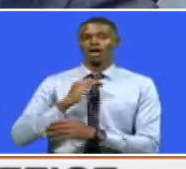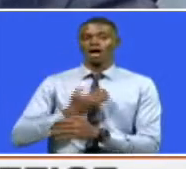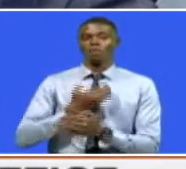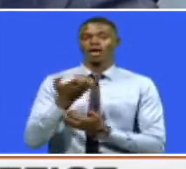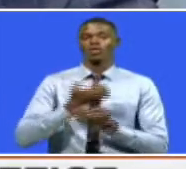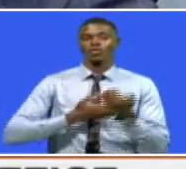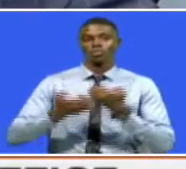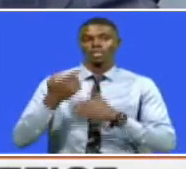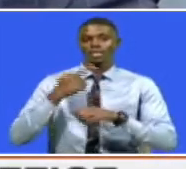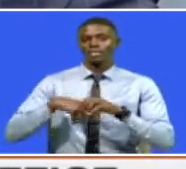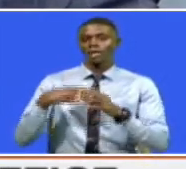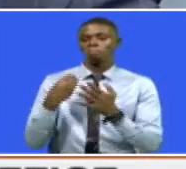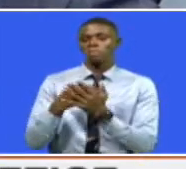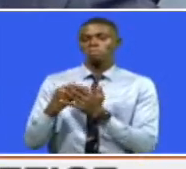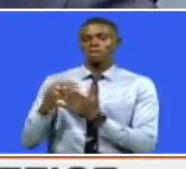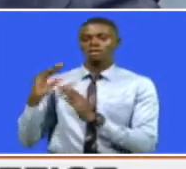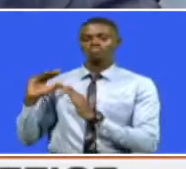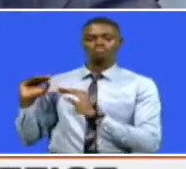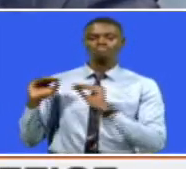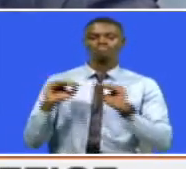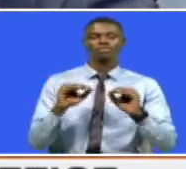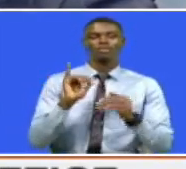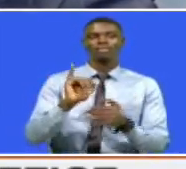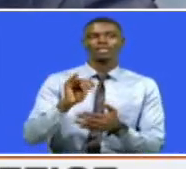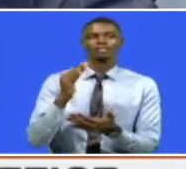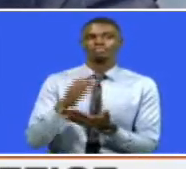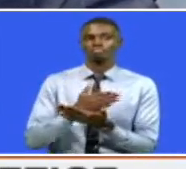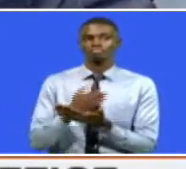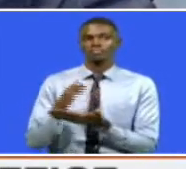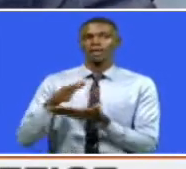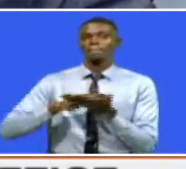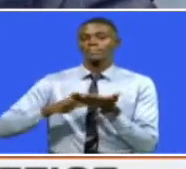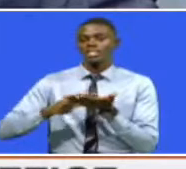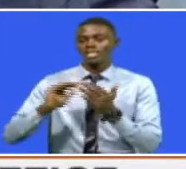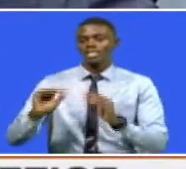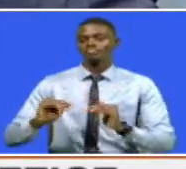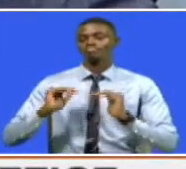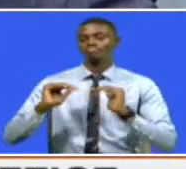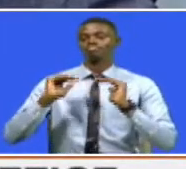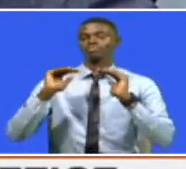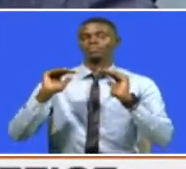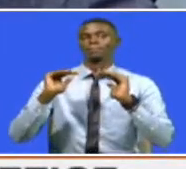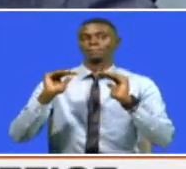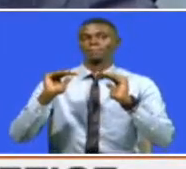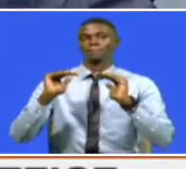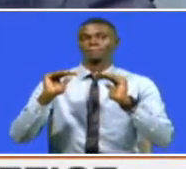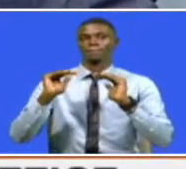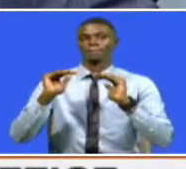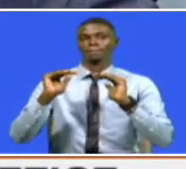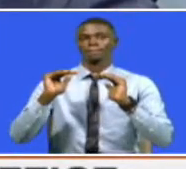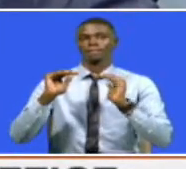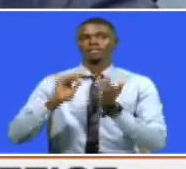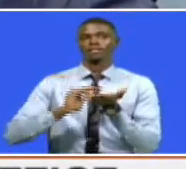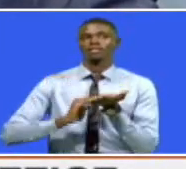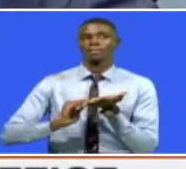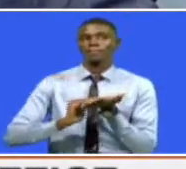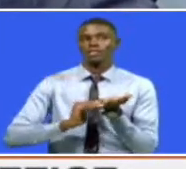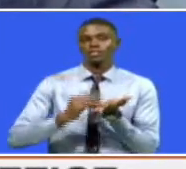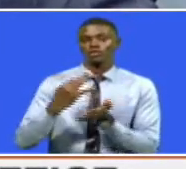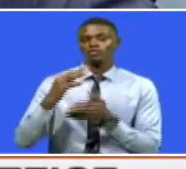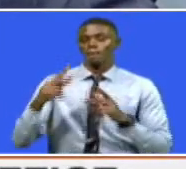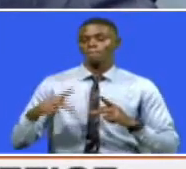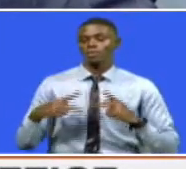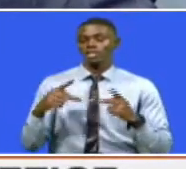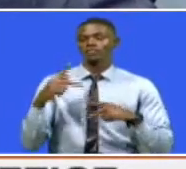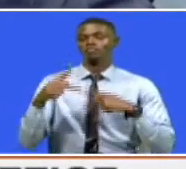the moment you put money into that sector, you are basically enhancing the base of the